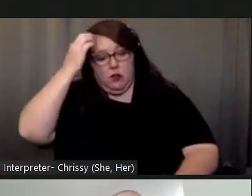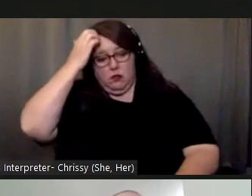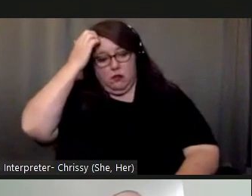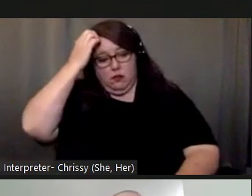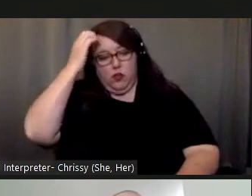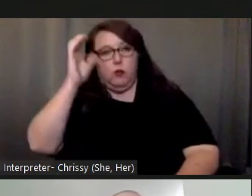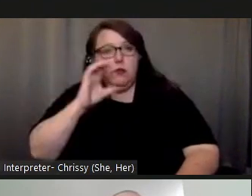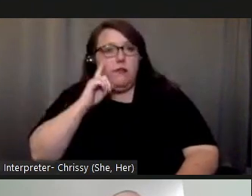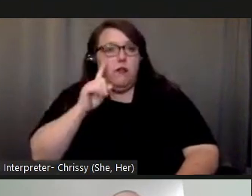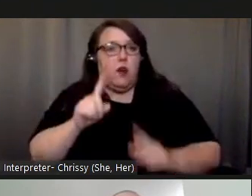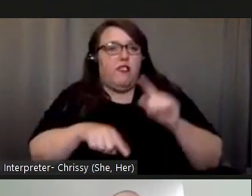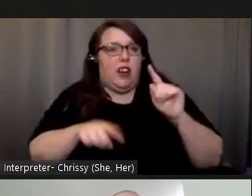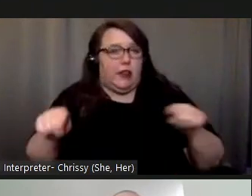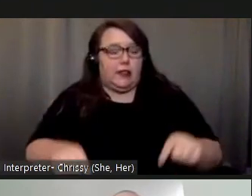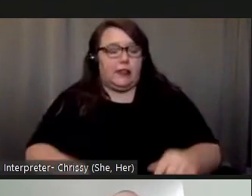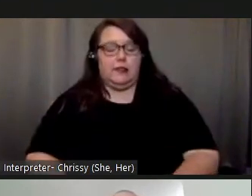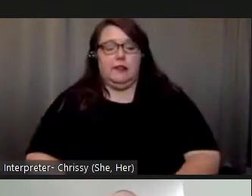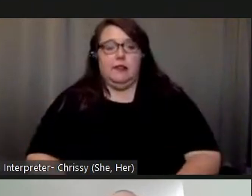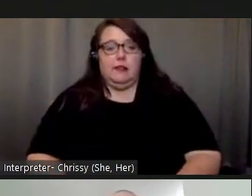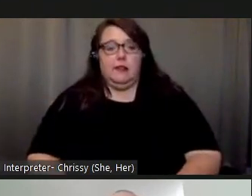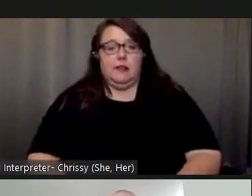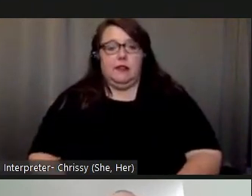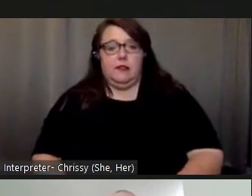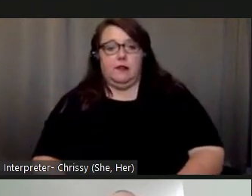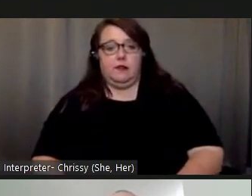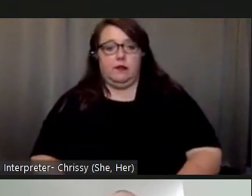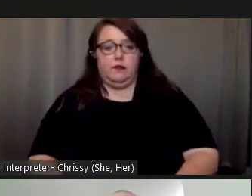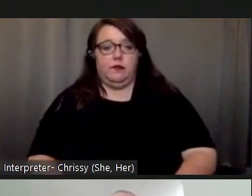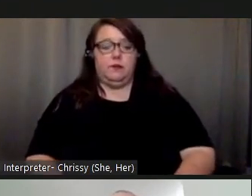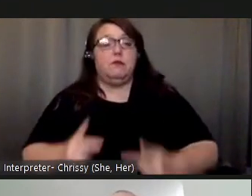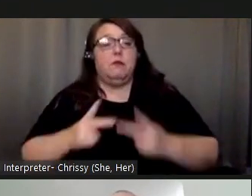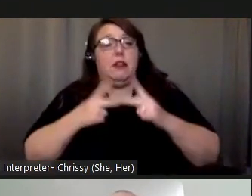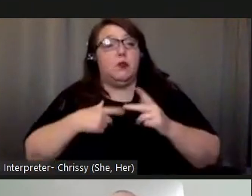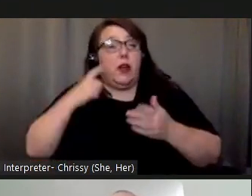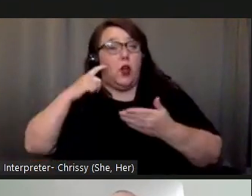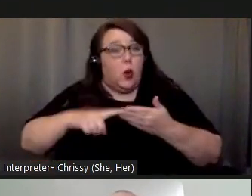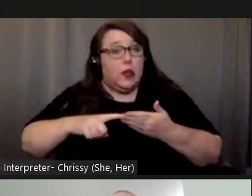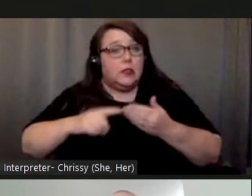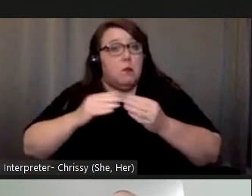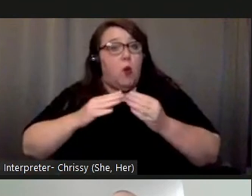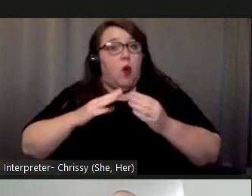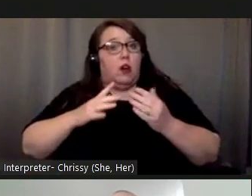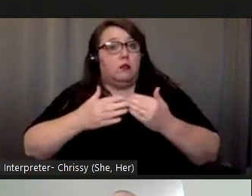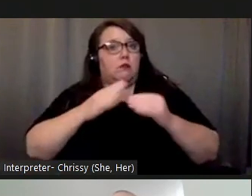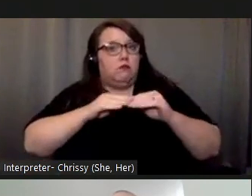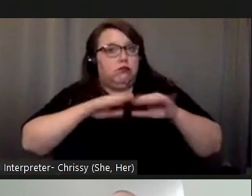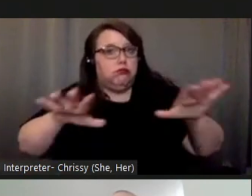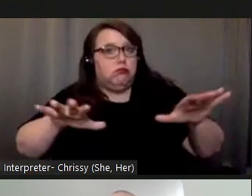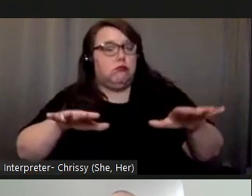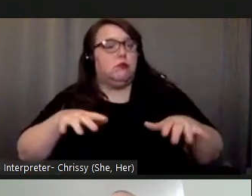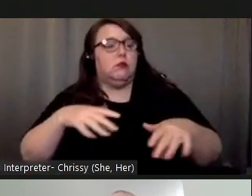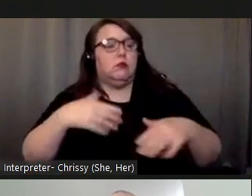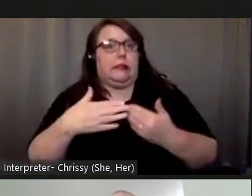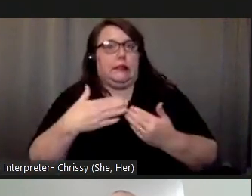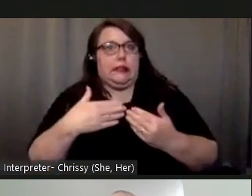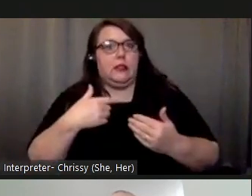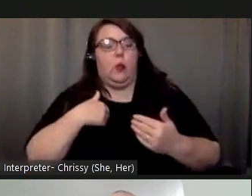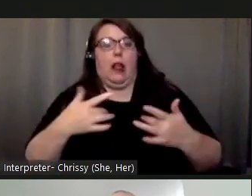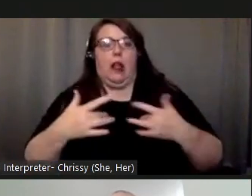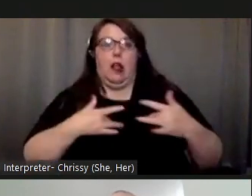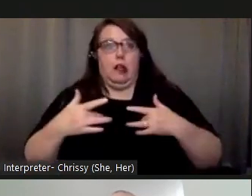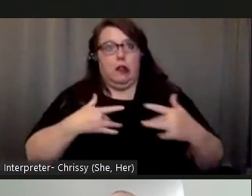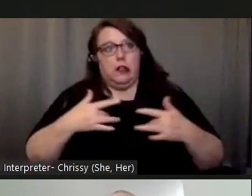variants. Obviously, in places where we're seeing higher disease transmission, that's an area we'd be particularly concerned about, and